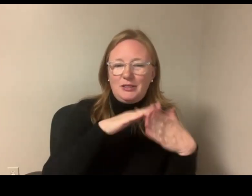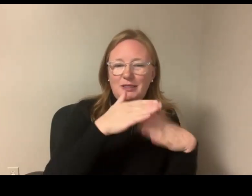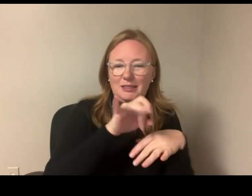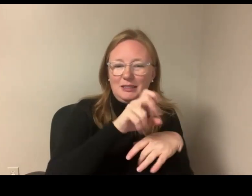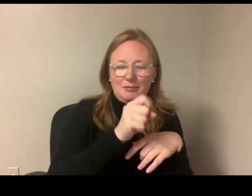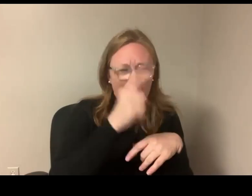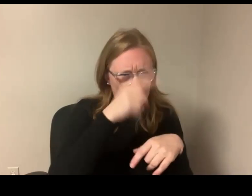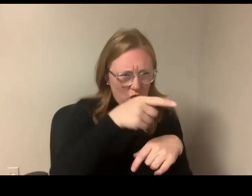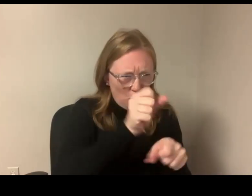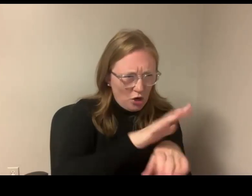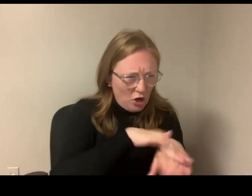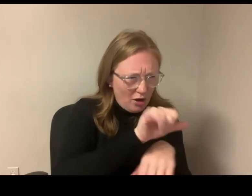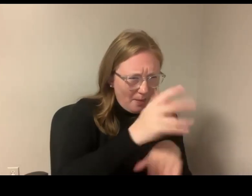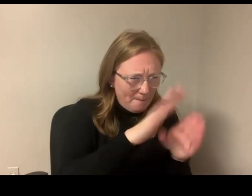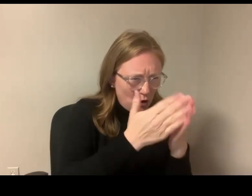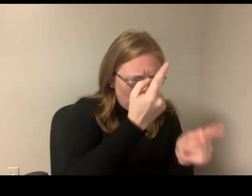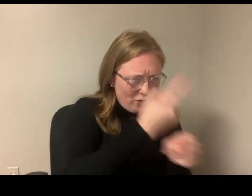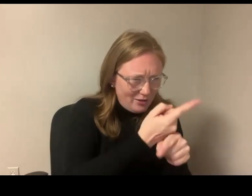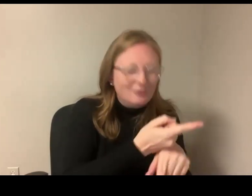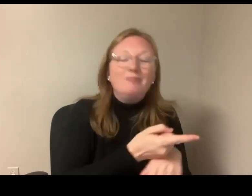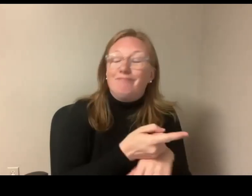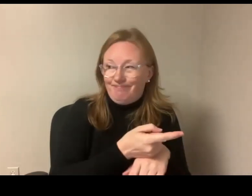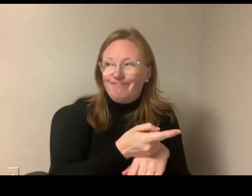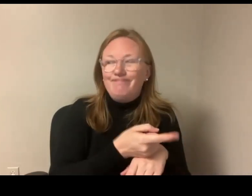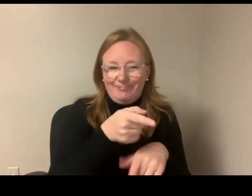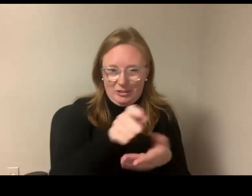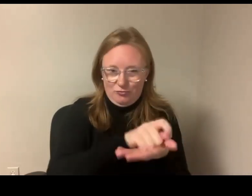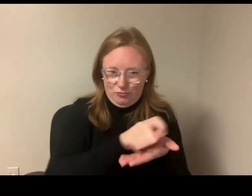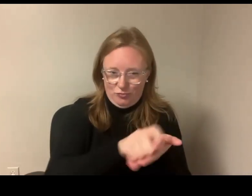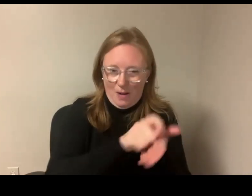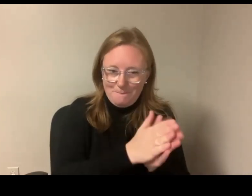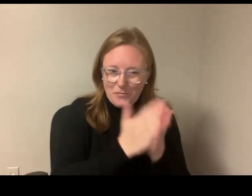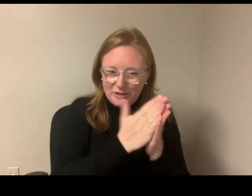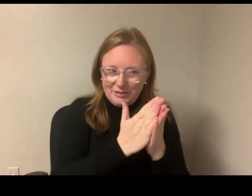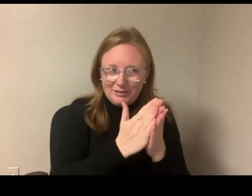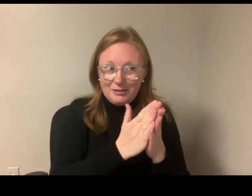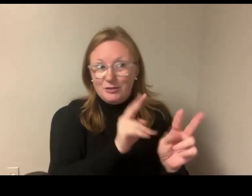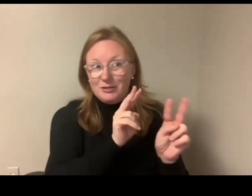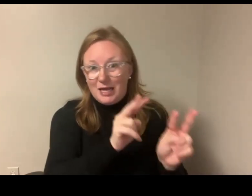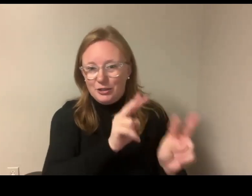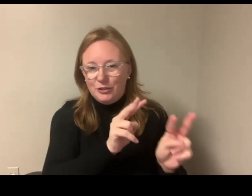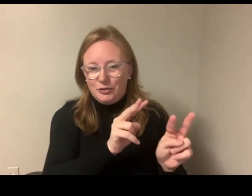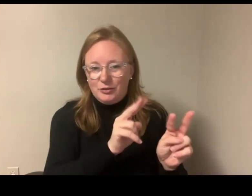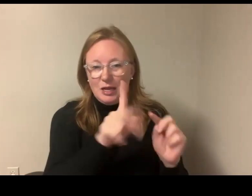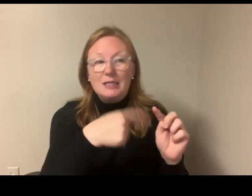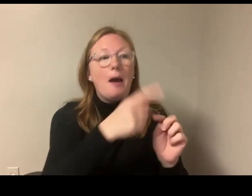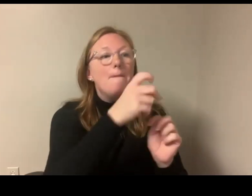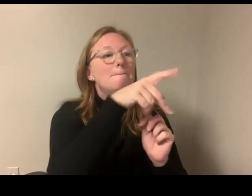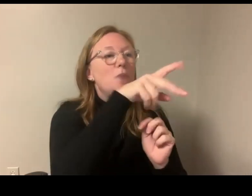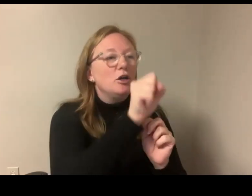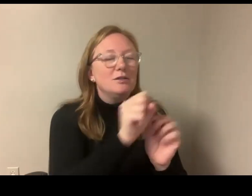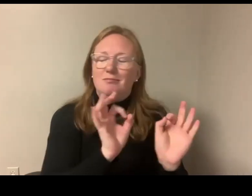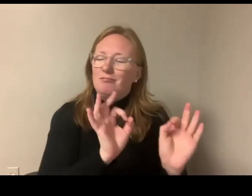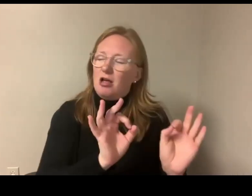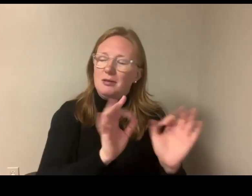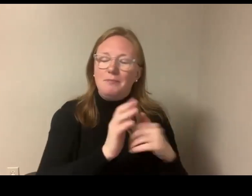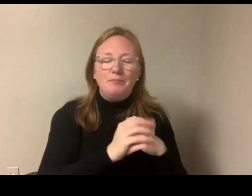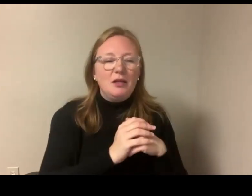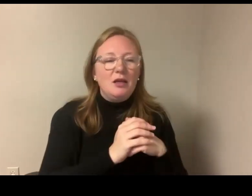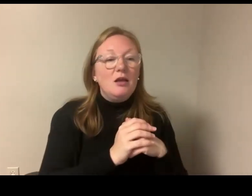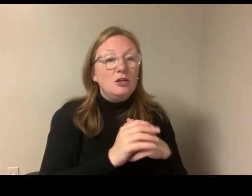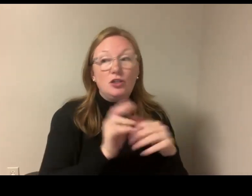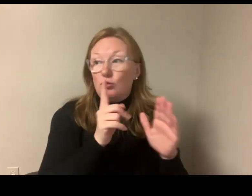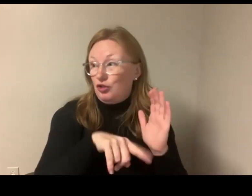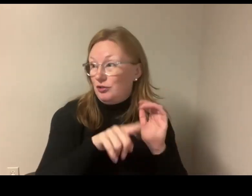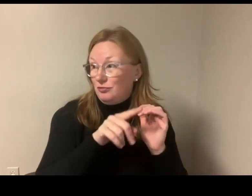working on another book, right? So stay tuned. It's on the parks. Okay, excellent. So check out